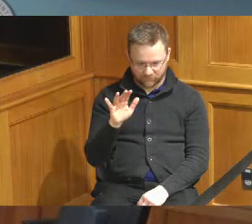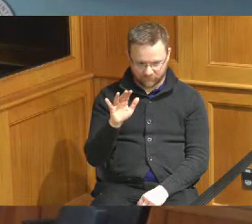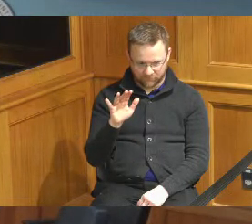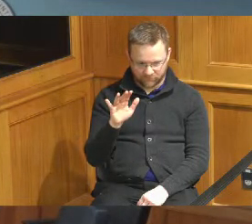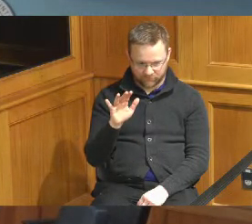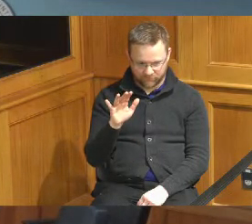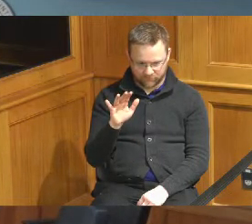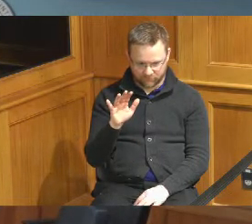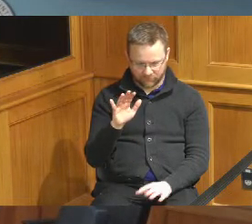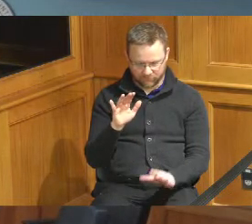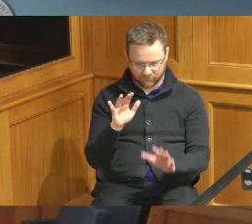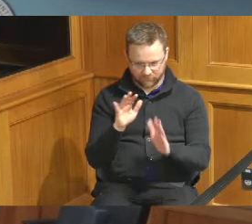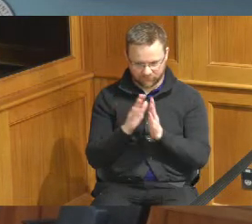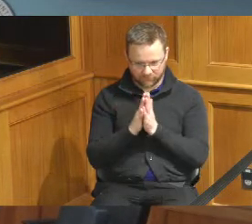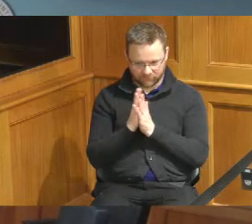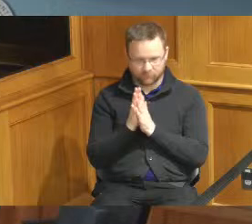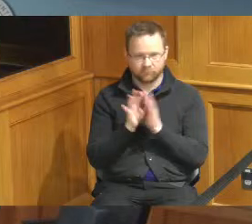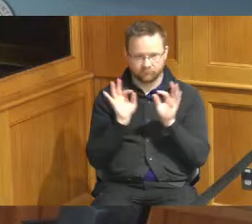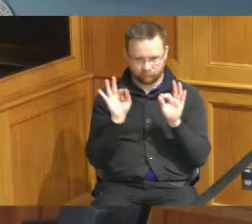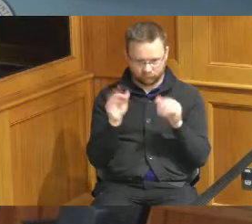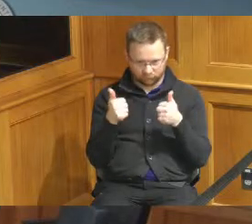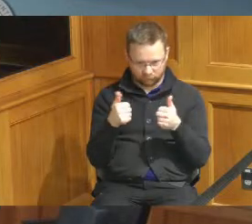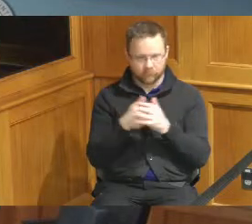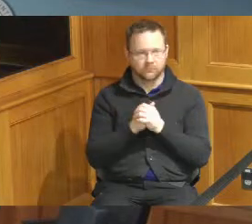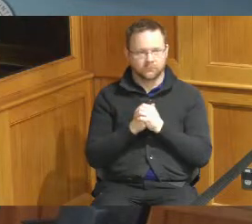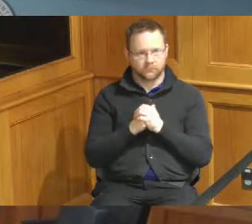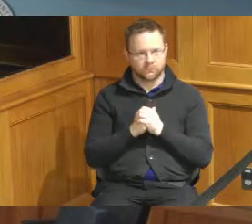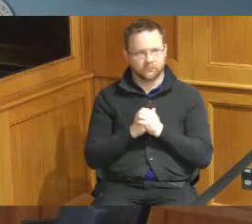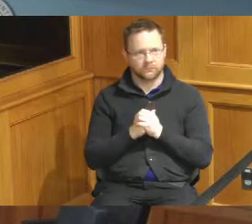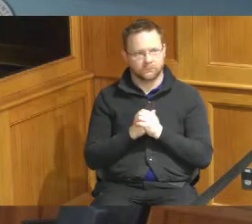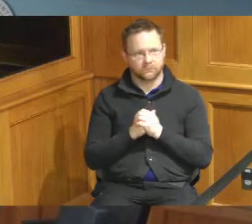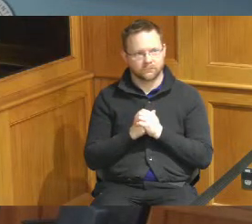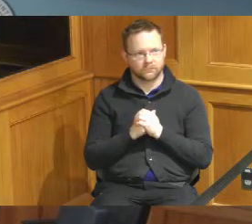Yeah, I feel somebody back here. Yeah, come on You up. see Yeah. him? Thank you.